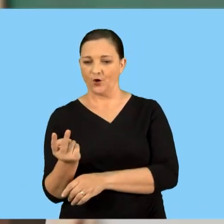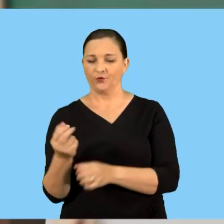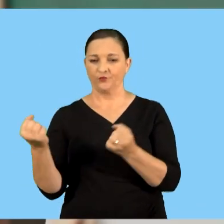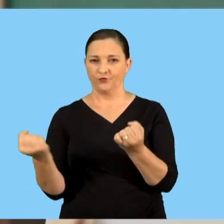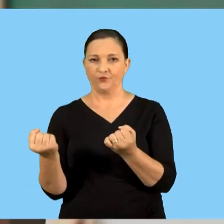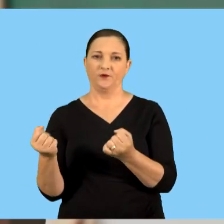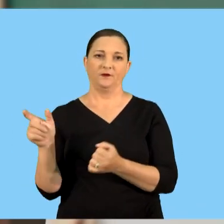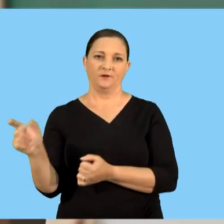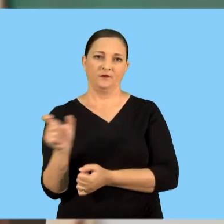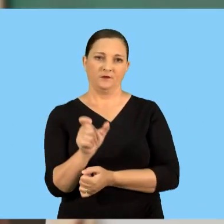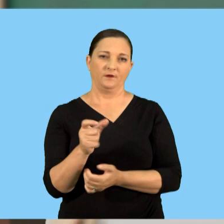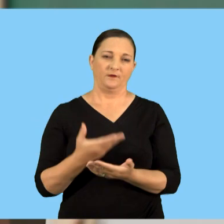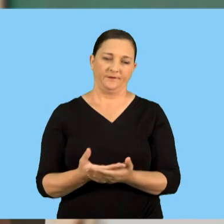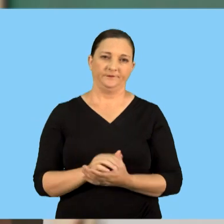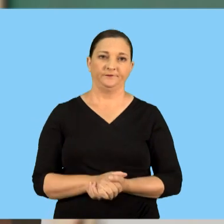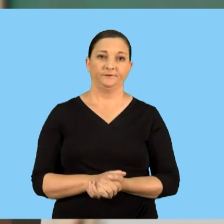confusions.